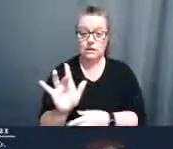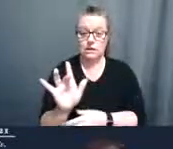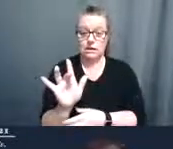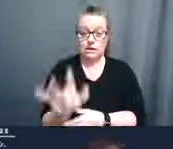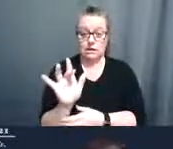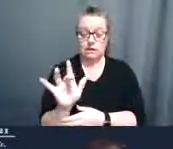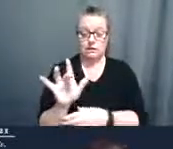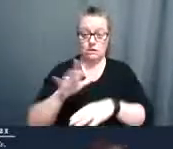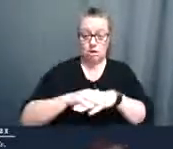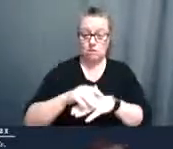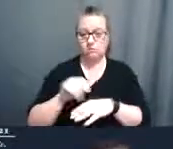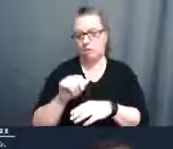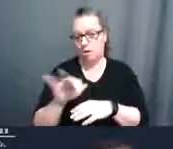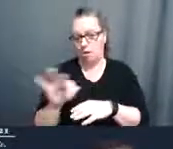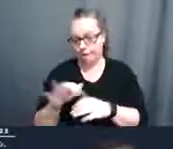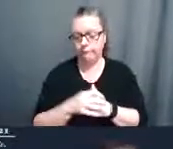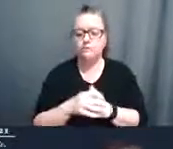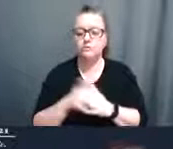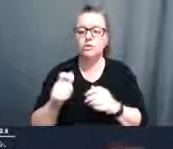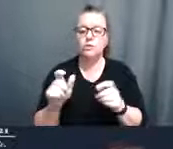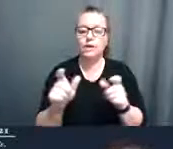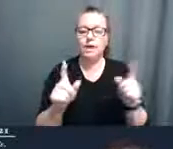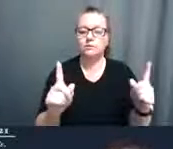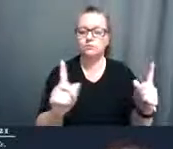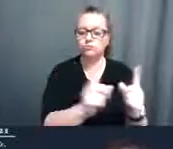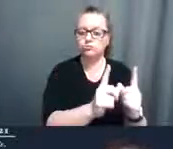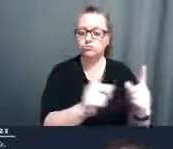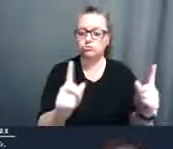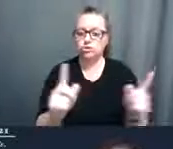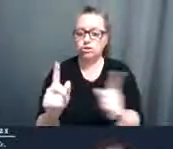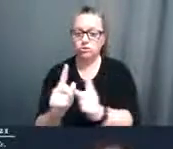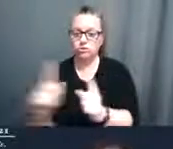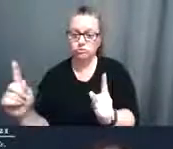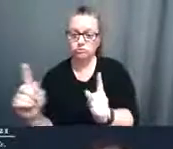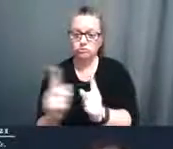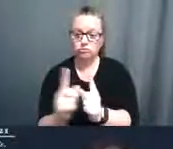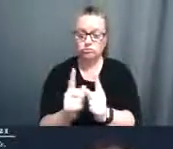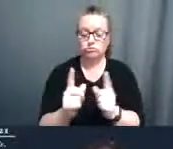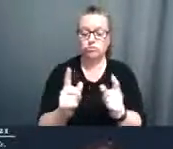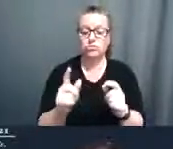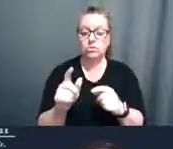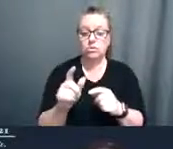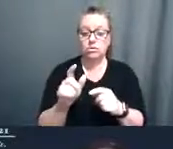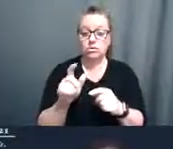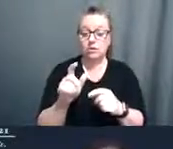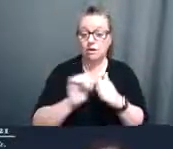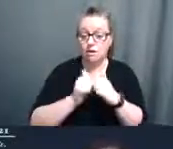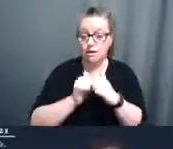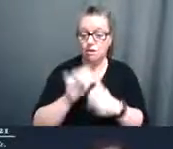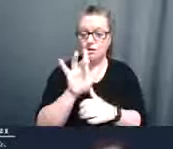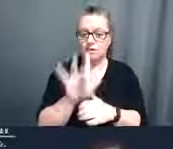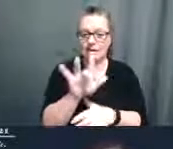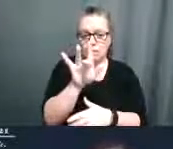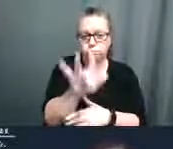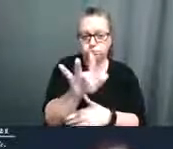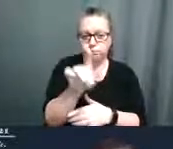turn it on and off. And you can adjust your view to make the presentation or the speaker larger by clicking and sliding that